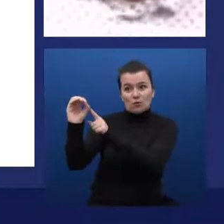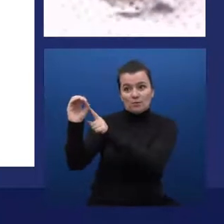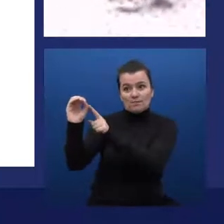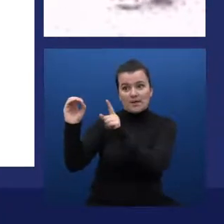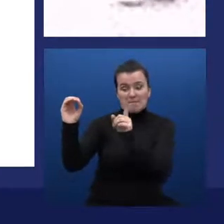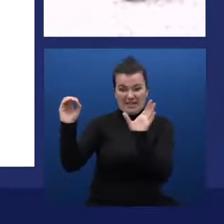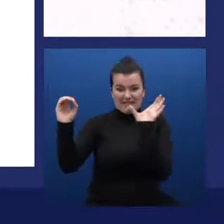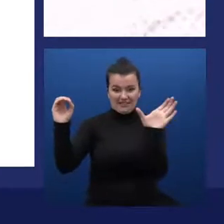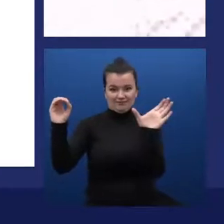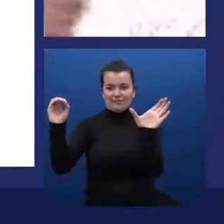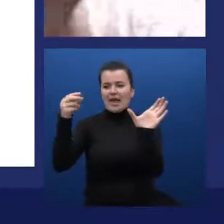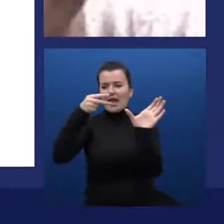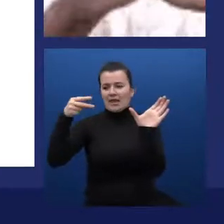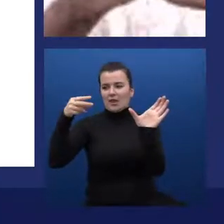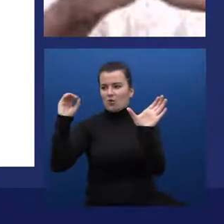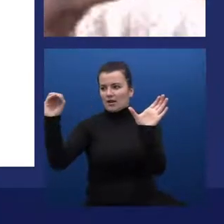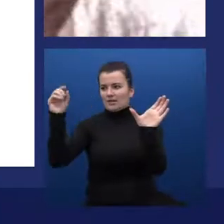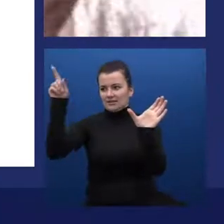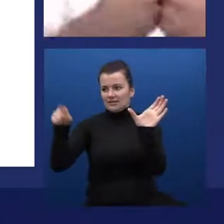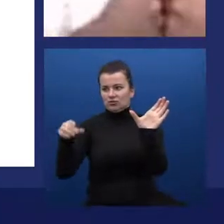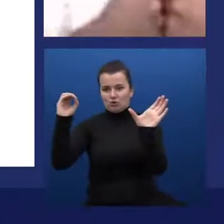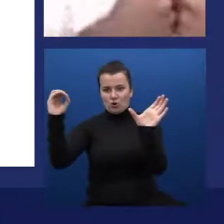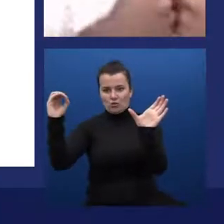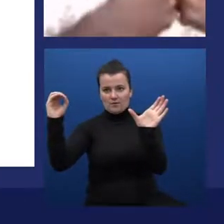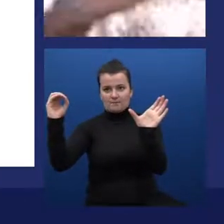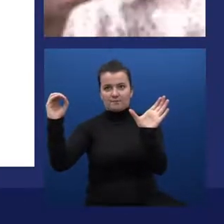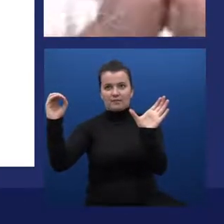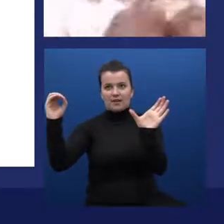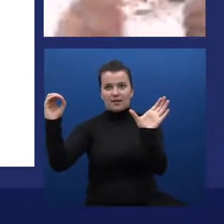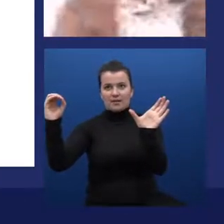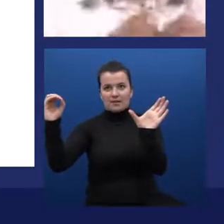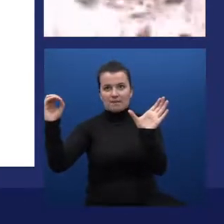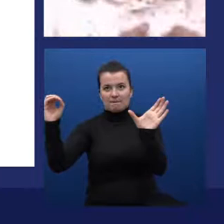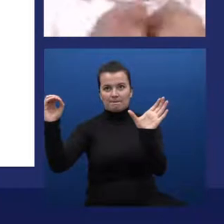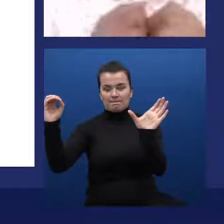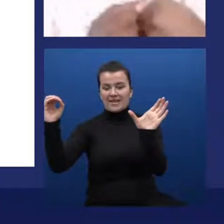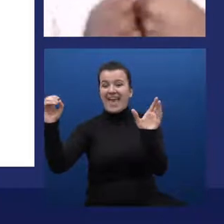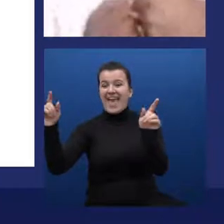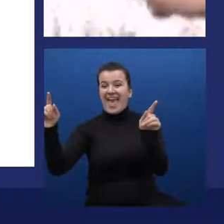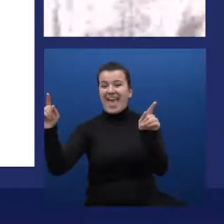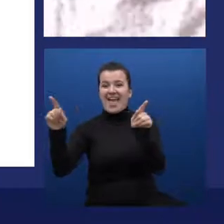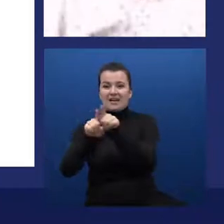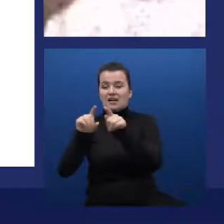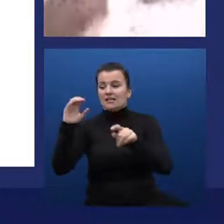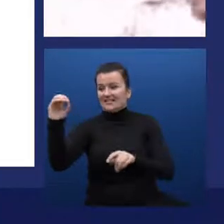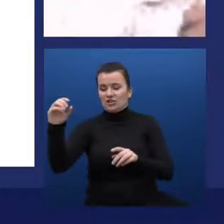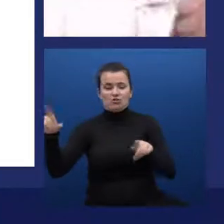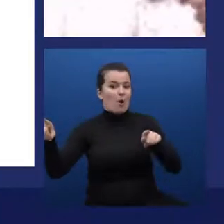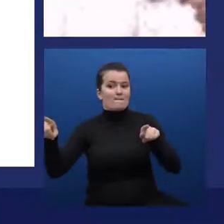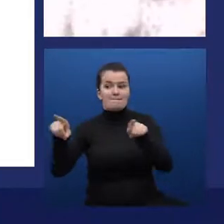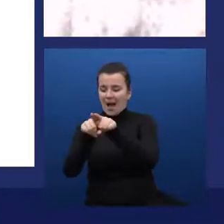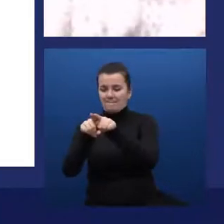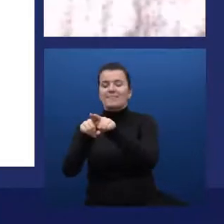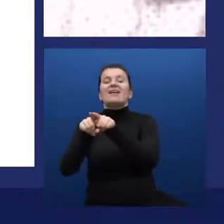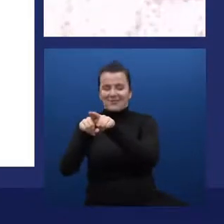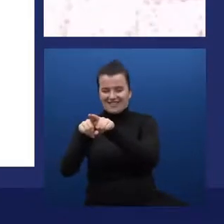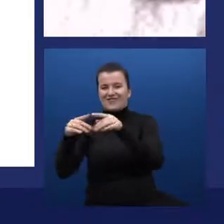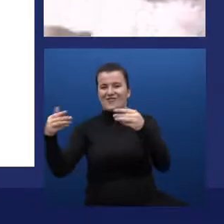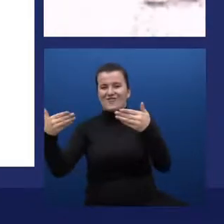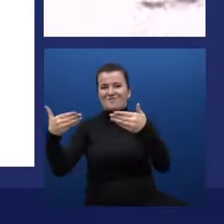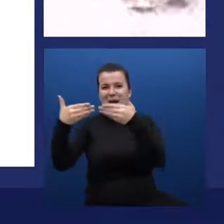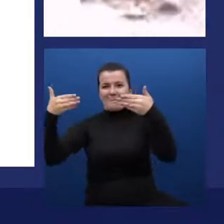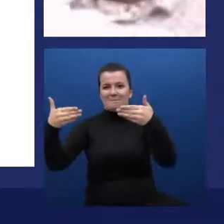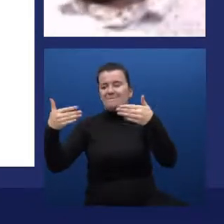things, right, if you were to subtract them, is zero, which means it's exactly right. Whenever these things are not right, you get an answer